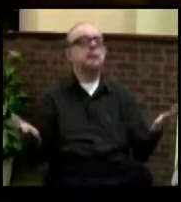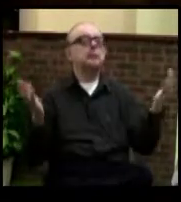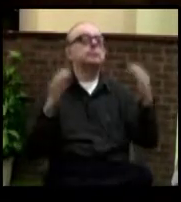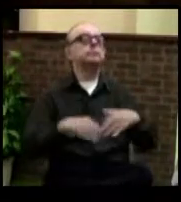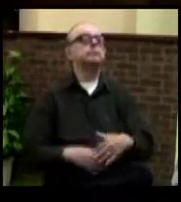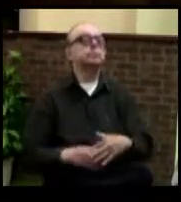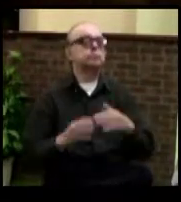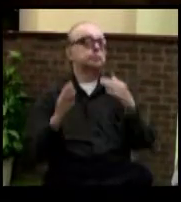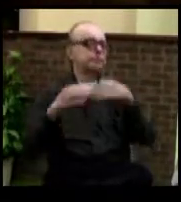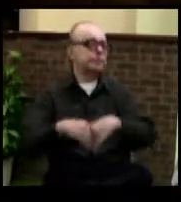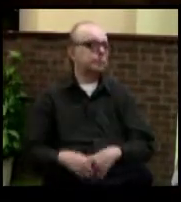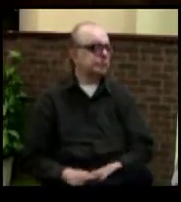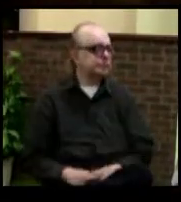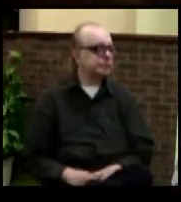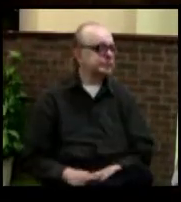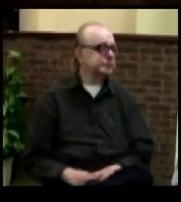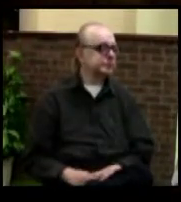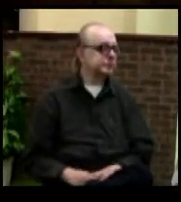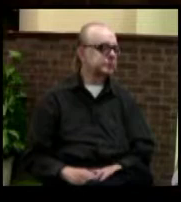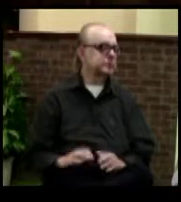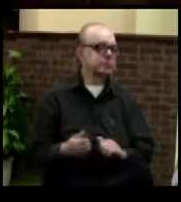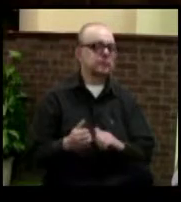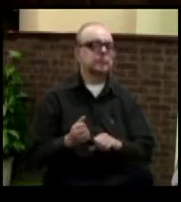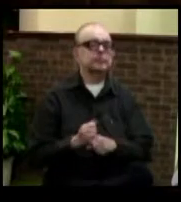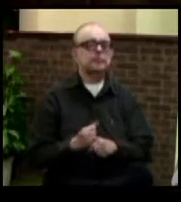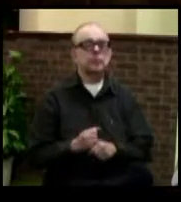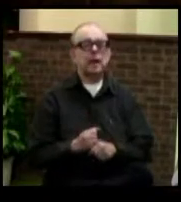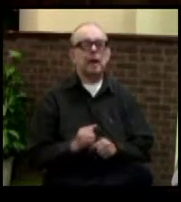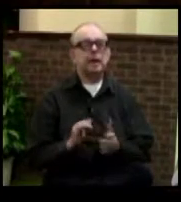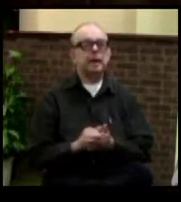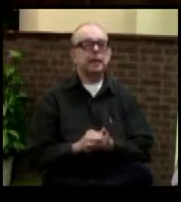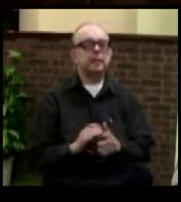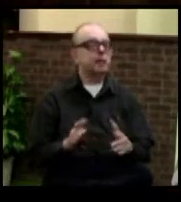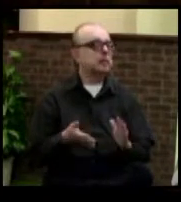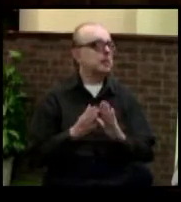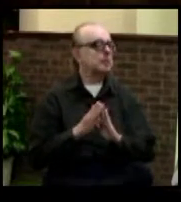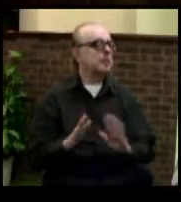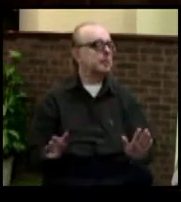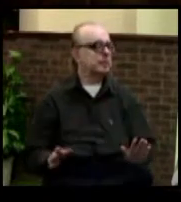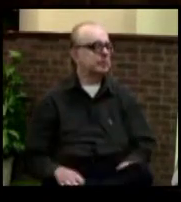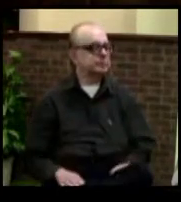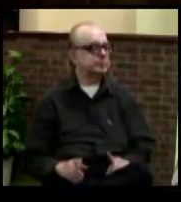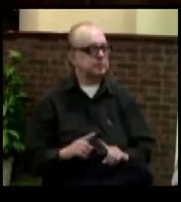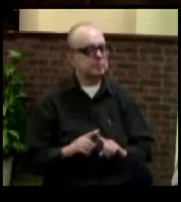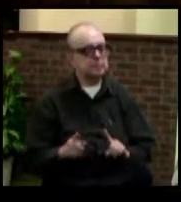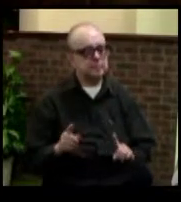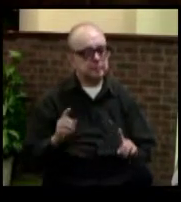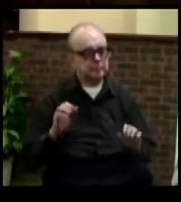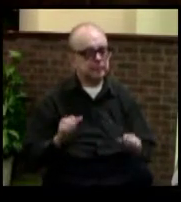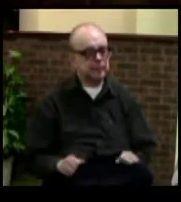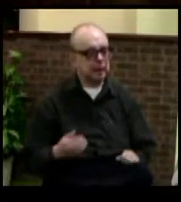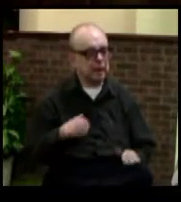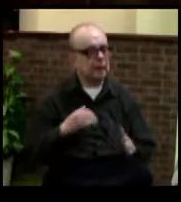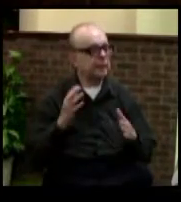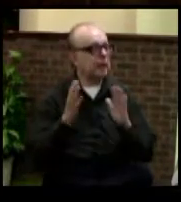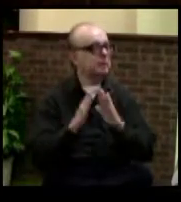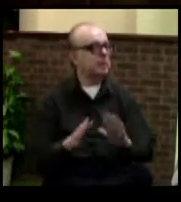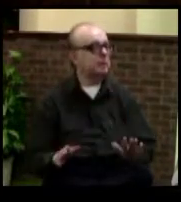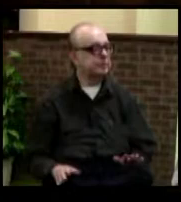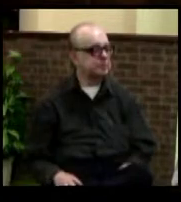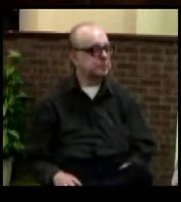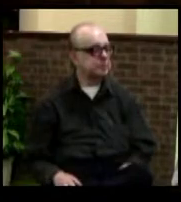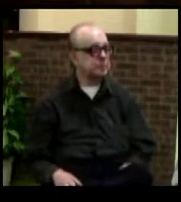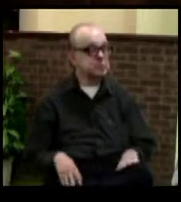Everything's falling apart. And how do I get that peace? But you can have that